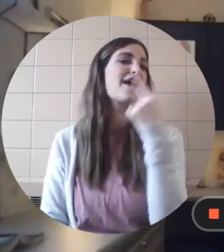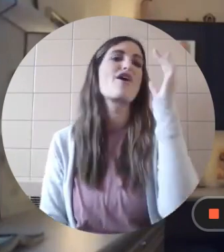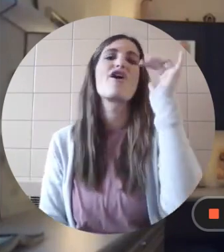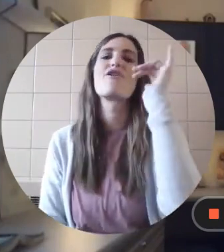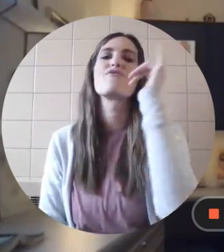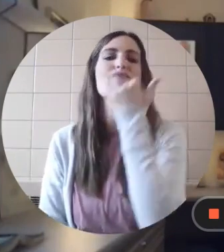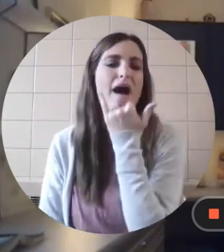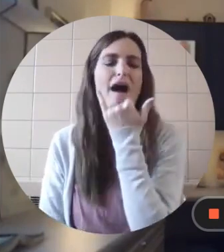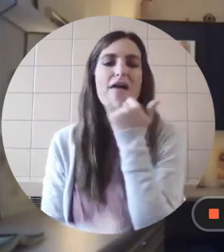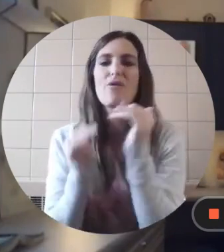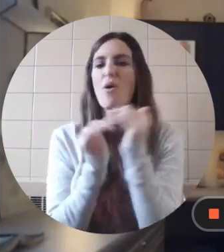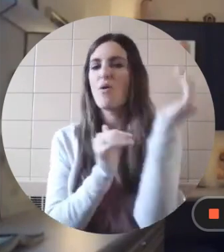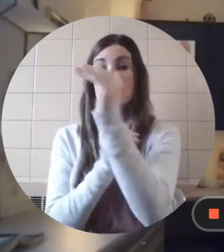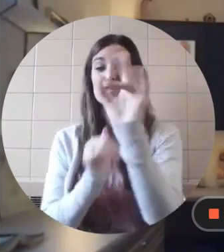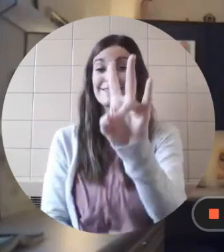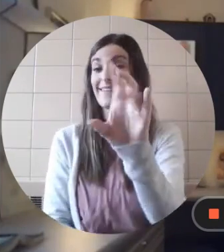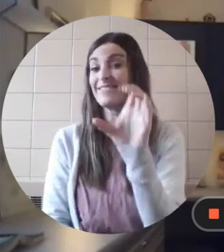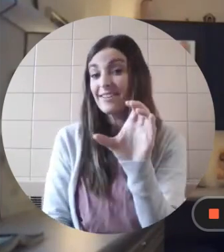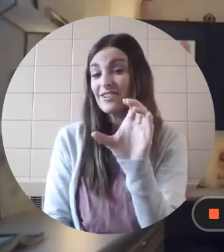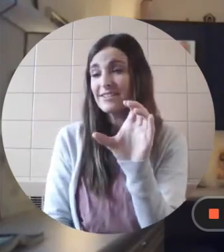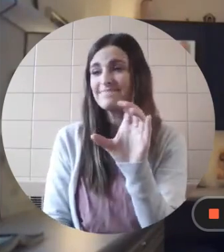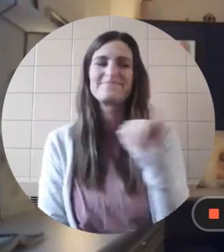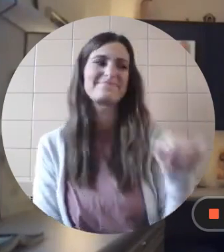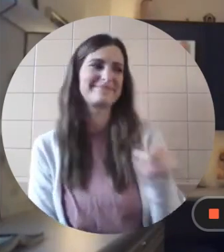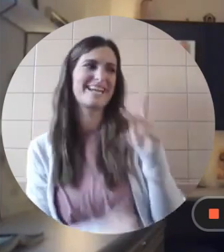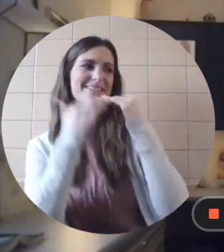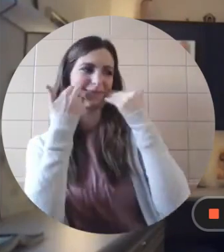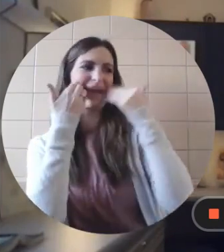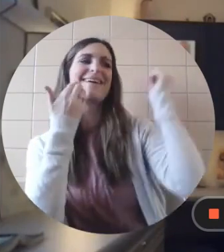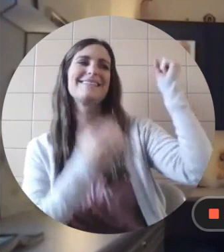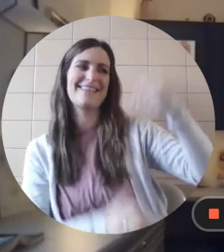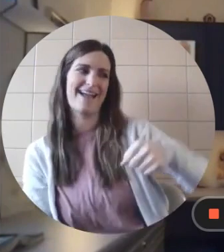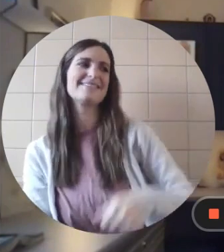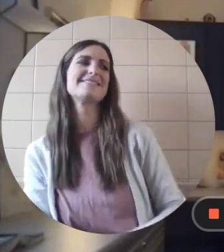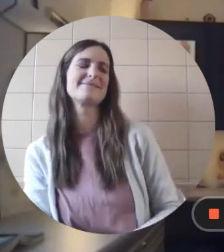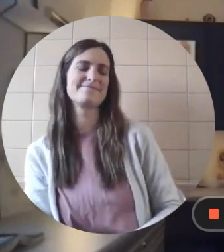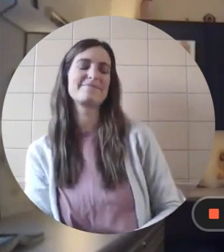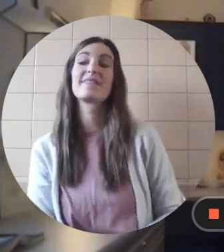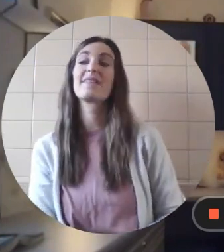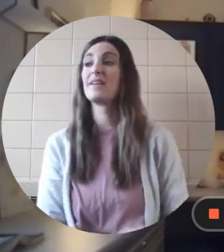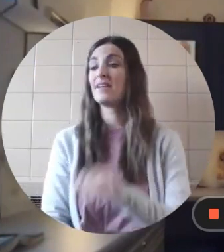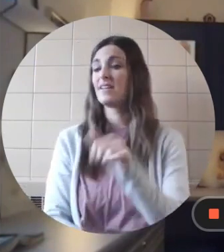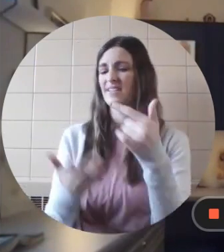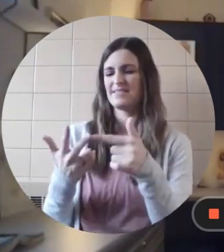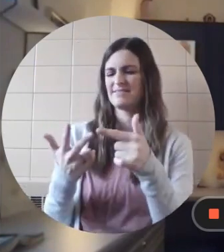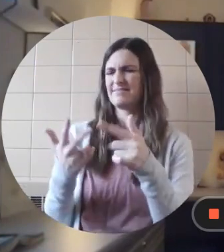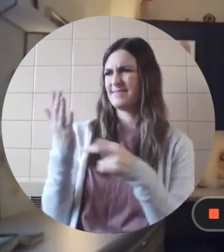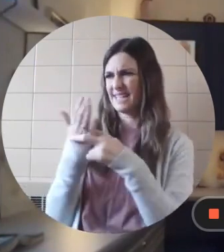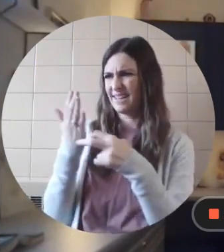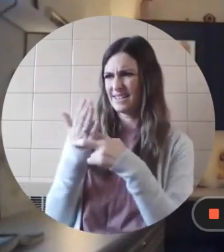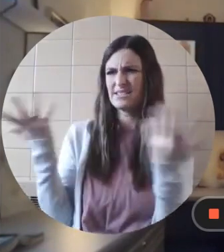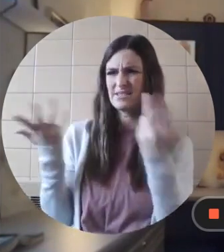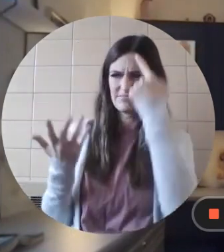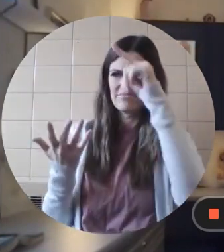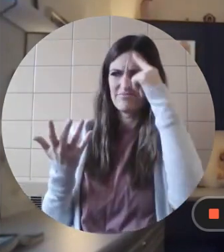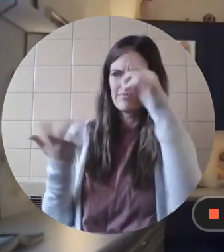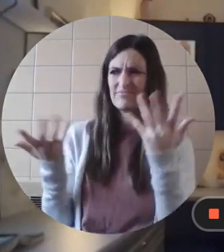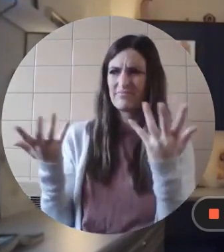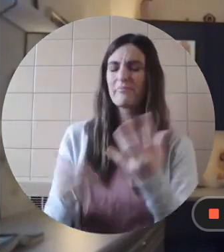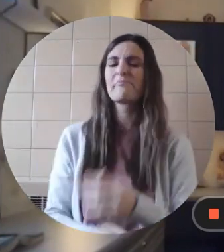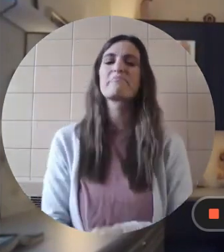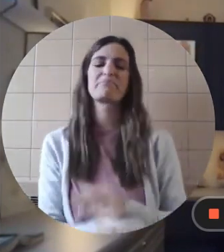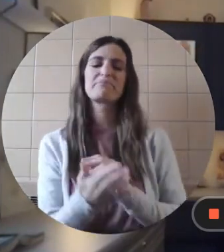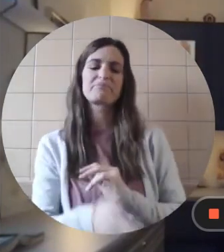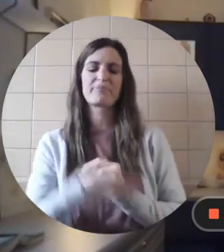over 700 Legos. Jack smiled. Yes. What are the tickets for? He picked up one and read the